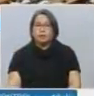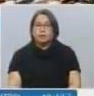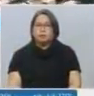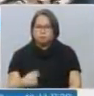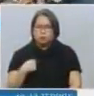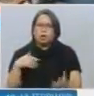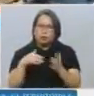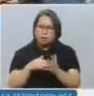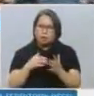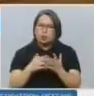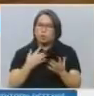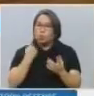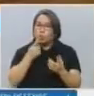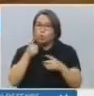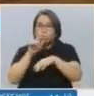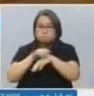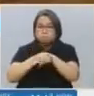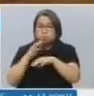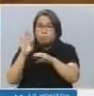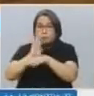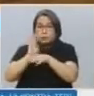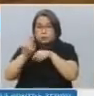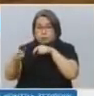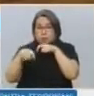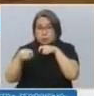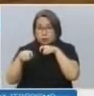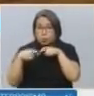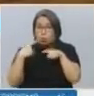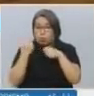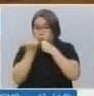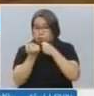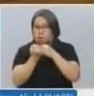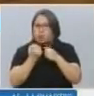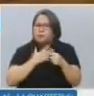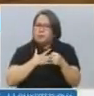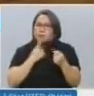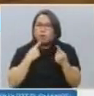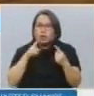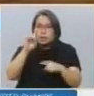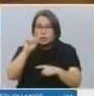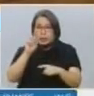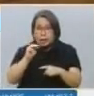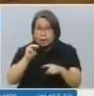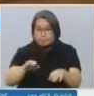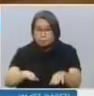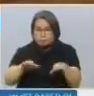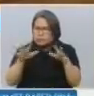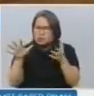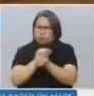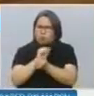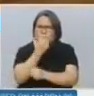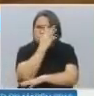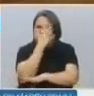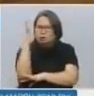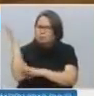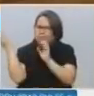I warn responsible miners, along with their patrons, to stop destroying our watersheds, recharge areas, forests, and